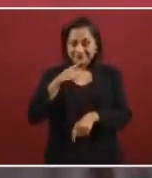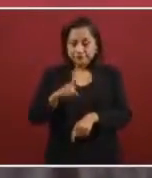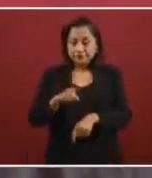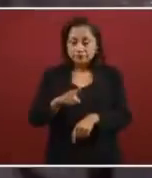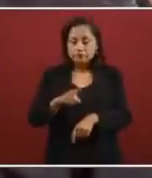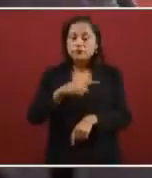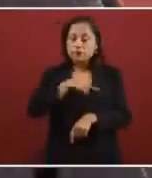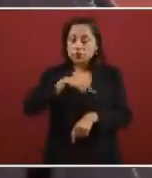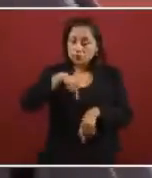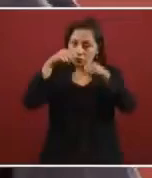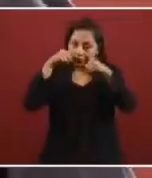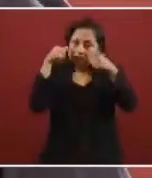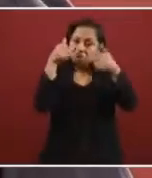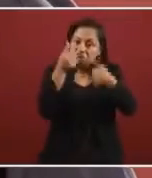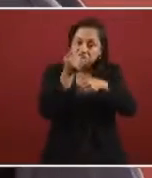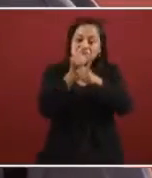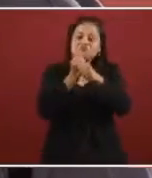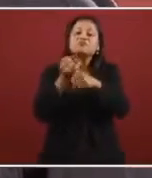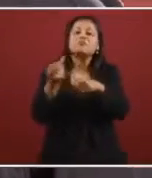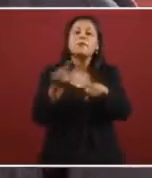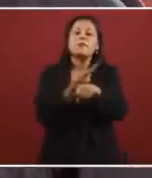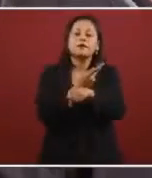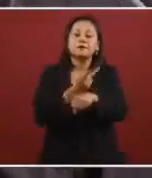announcement will be attended to.